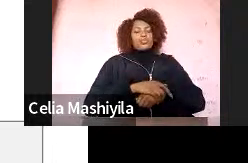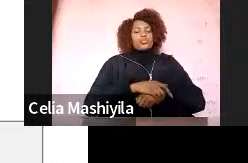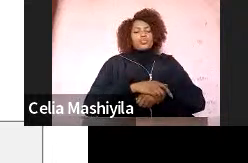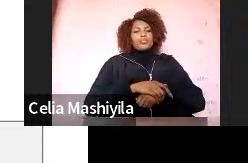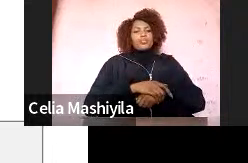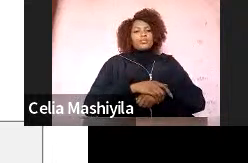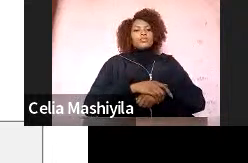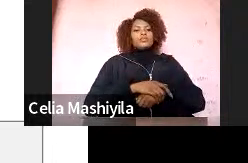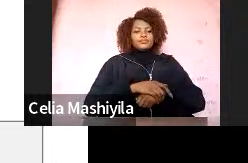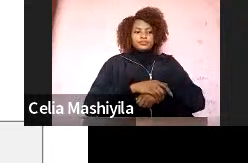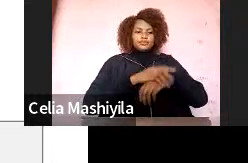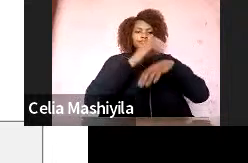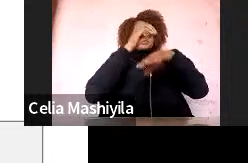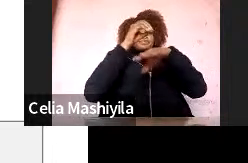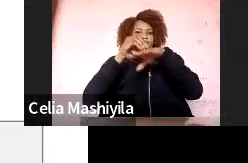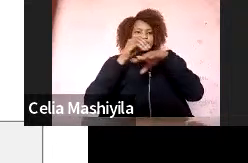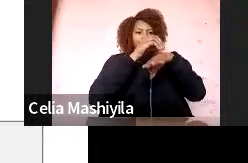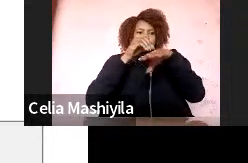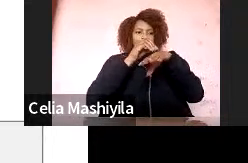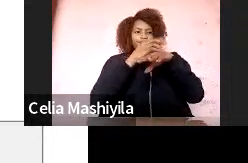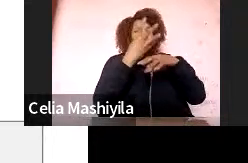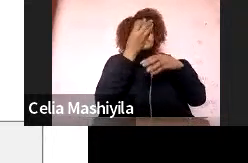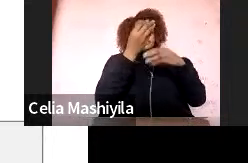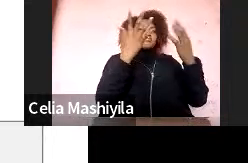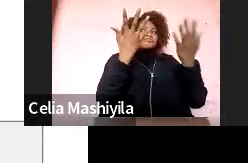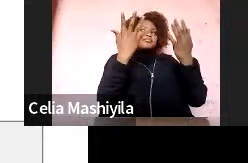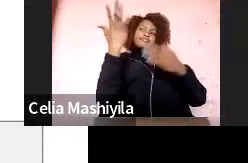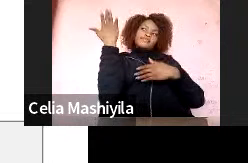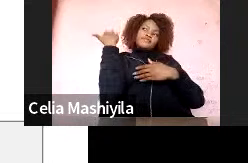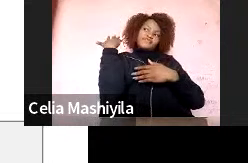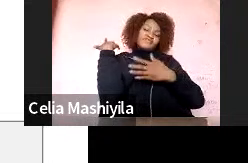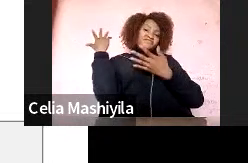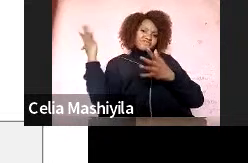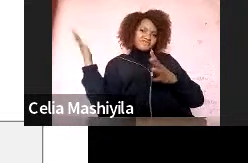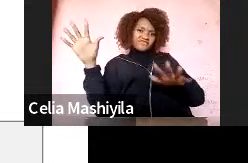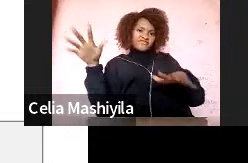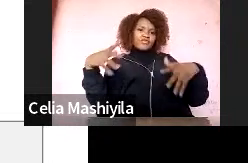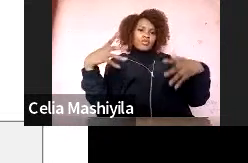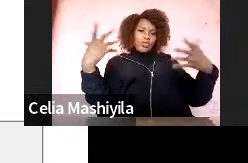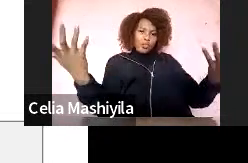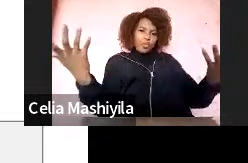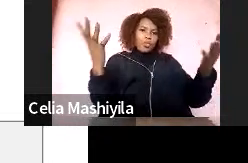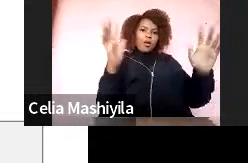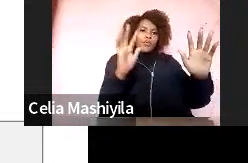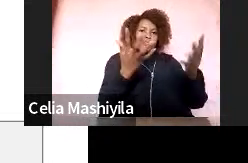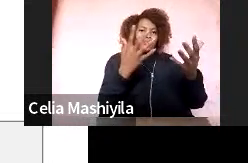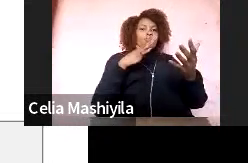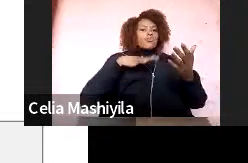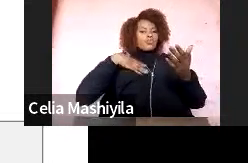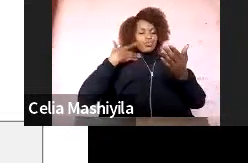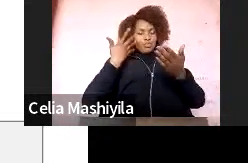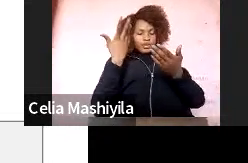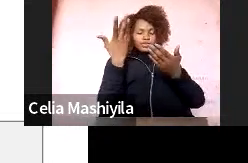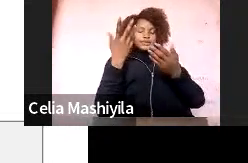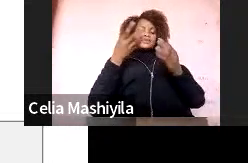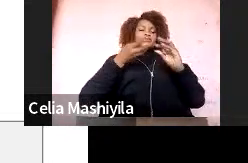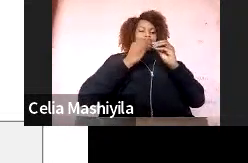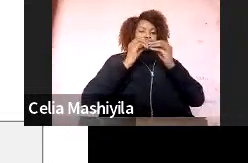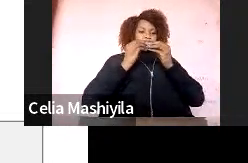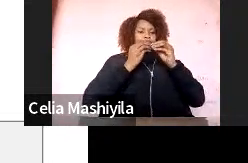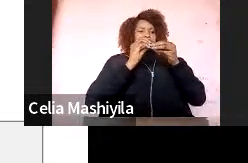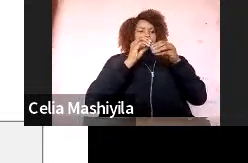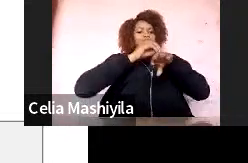issues which possibly might have happened in the past, either systemic and so on, because we are now aware we have brought a